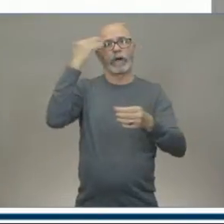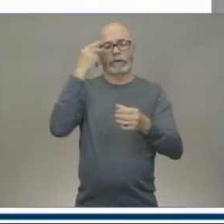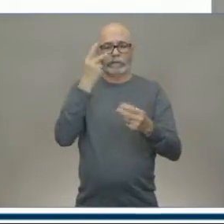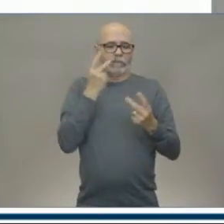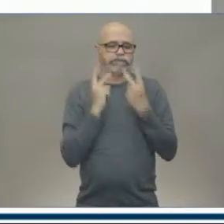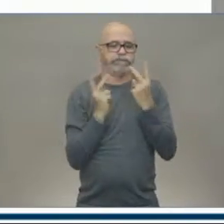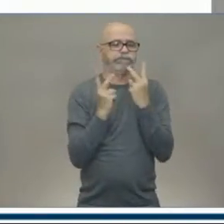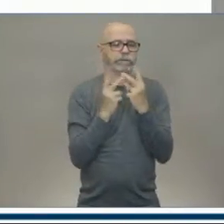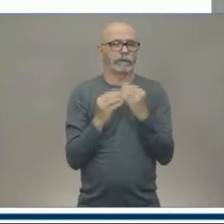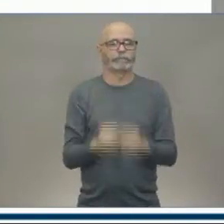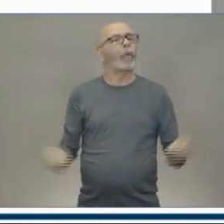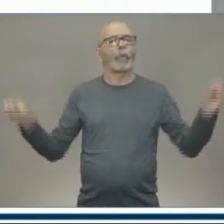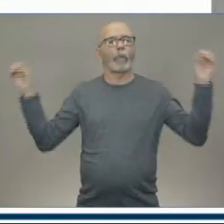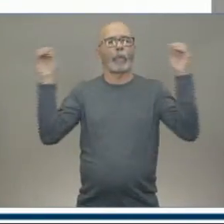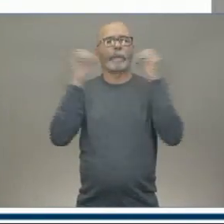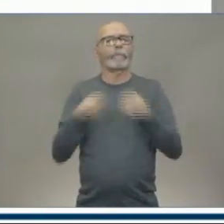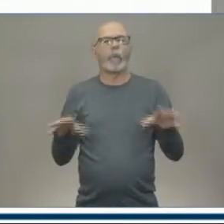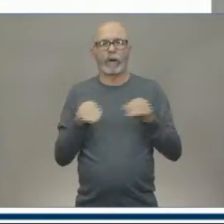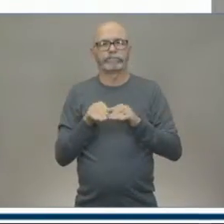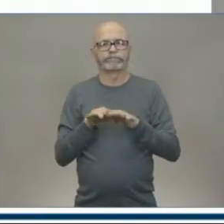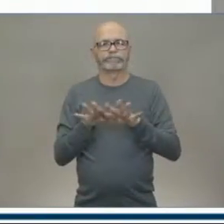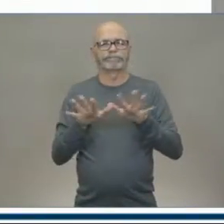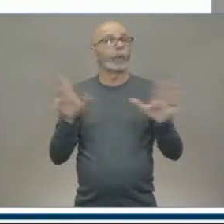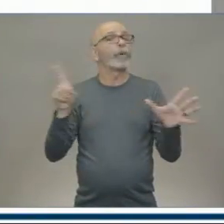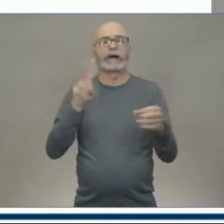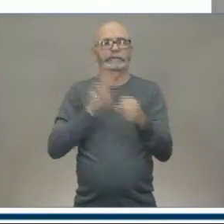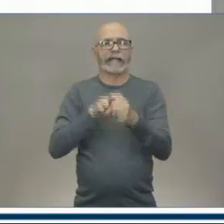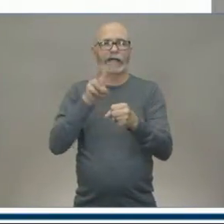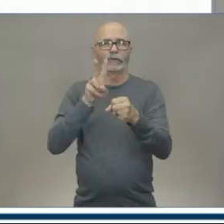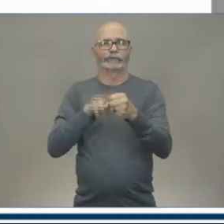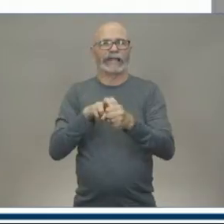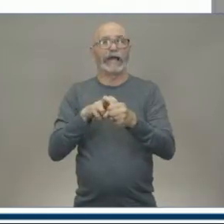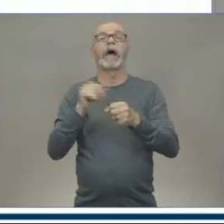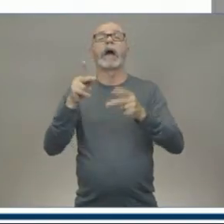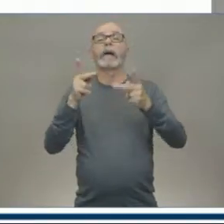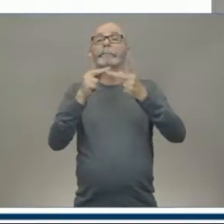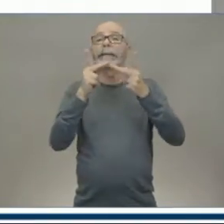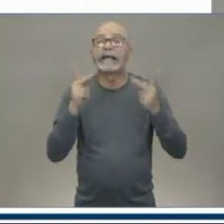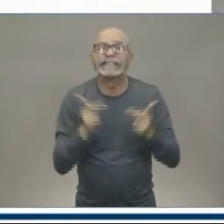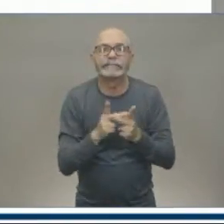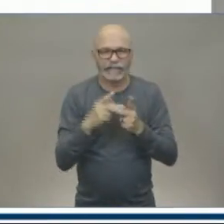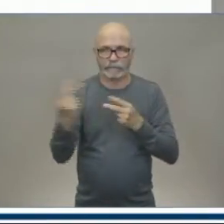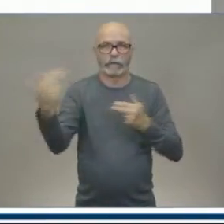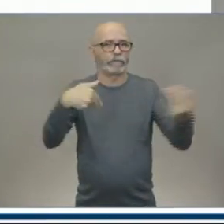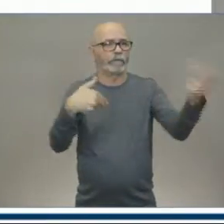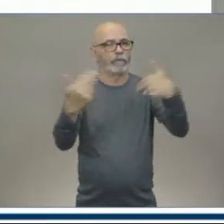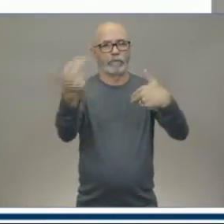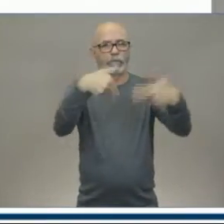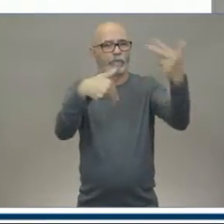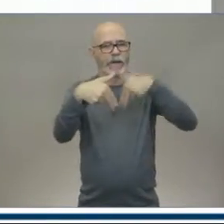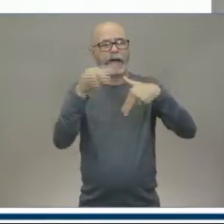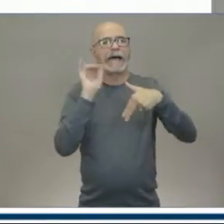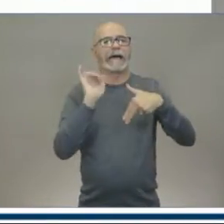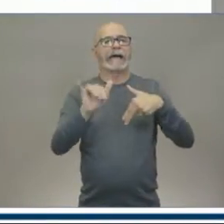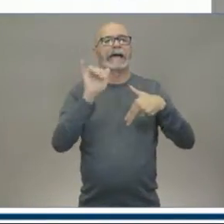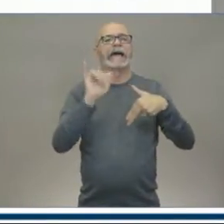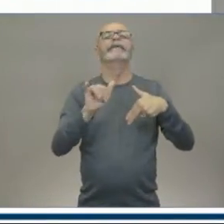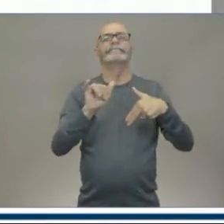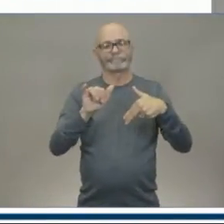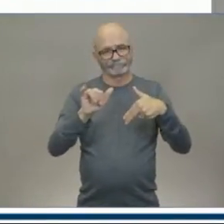we certainly will expand that if it's necessary. It's simply another tool in trying to prevent